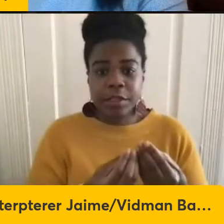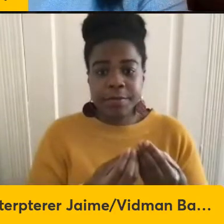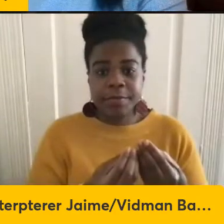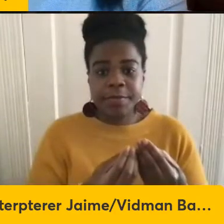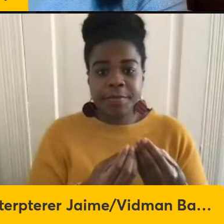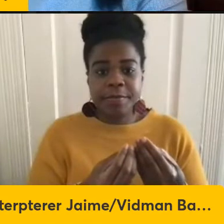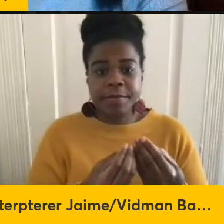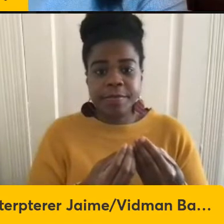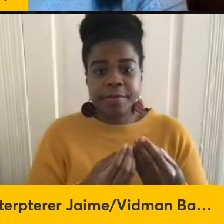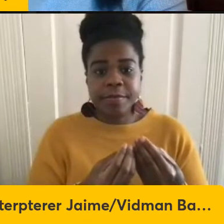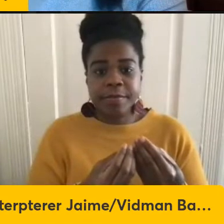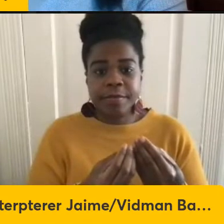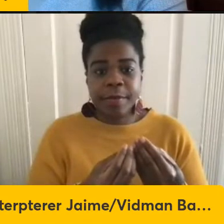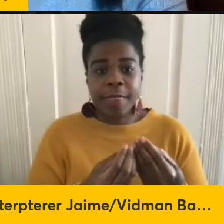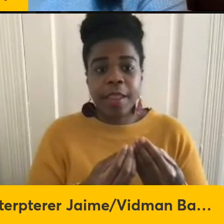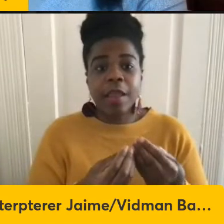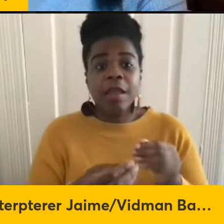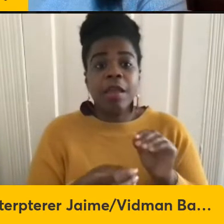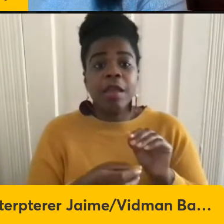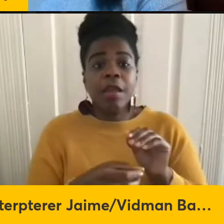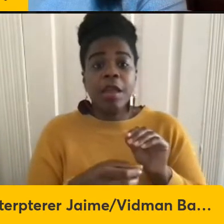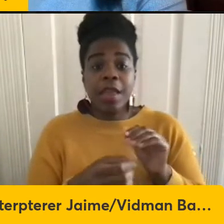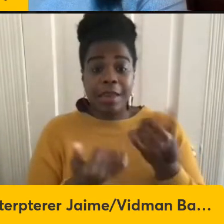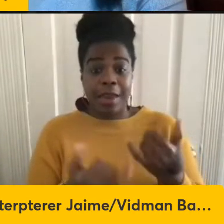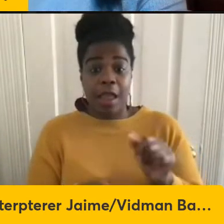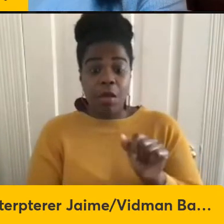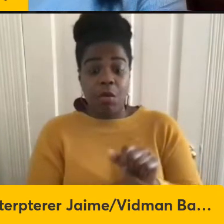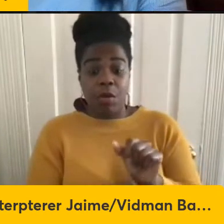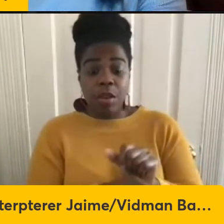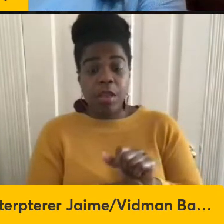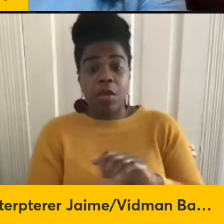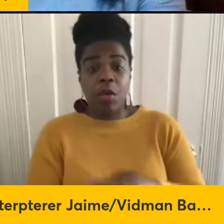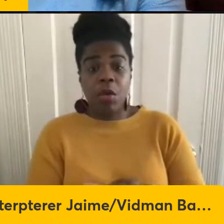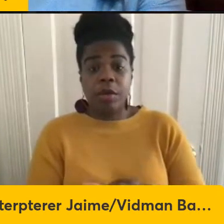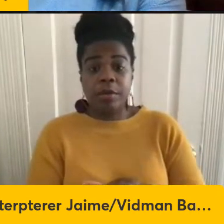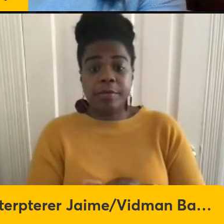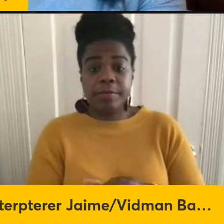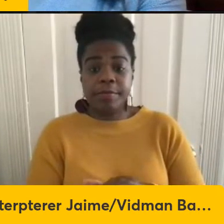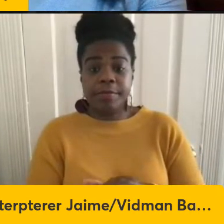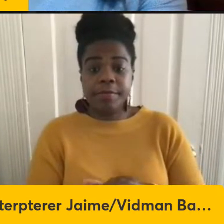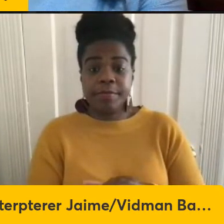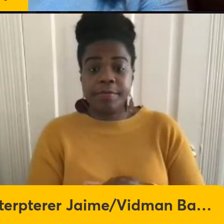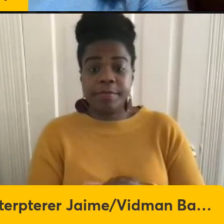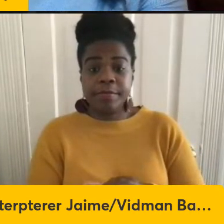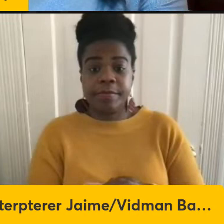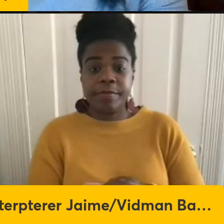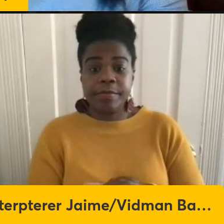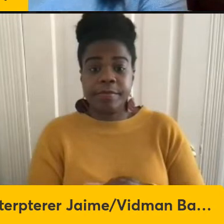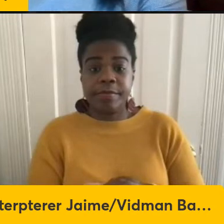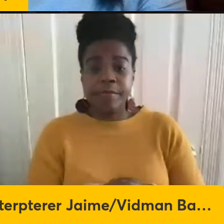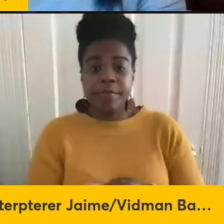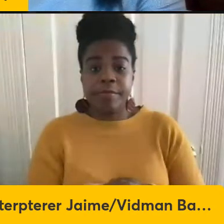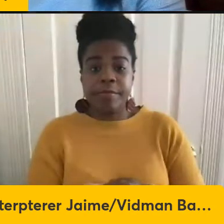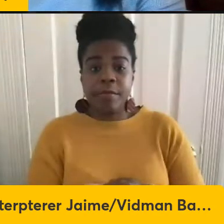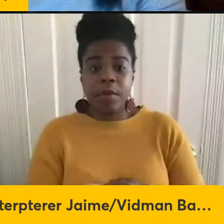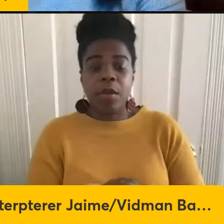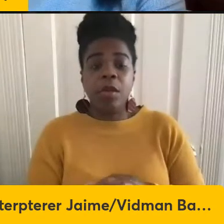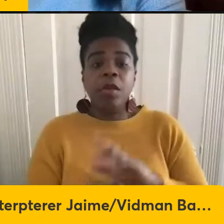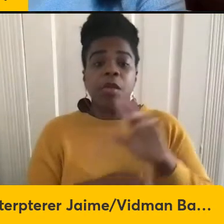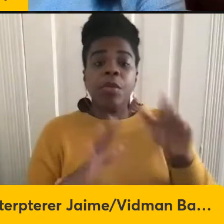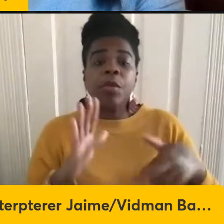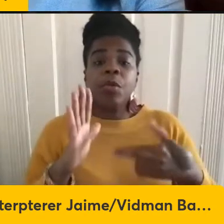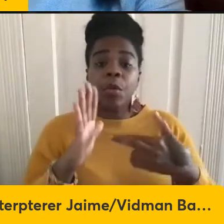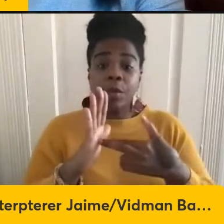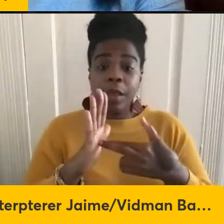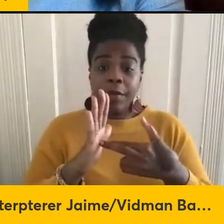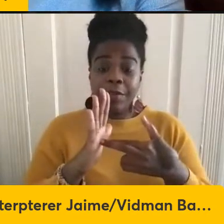She is working currently on looking at the role of racism